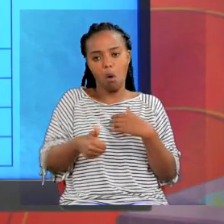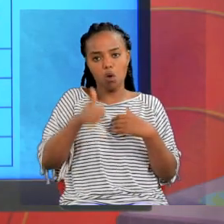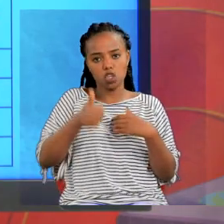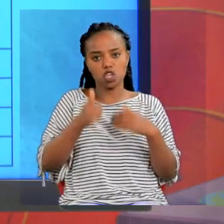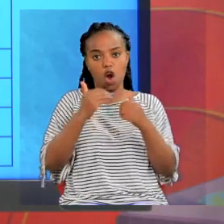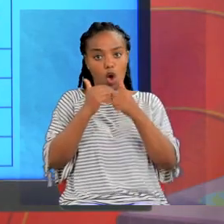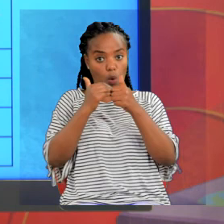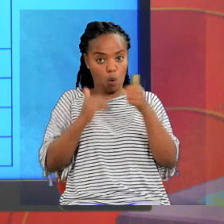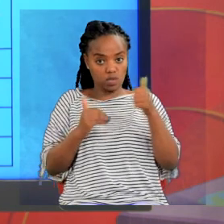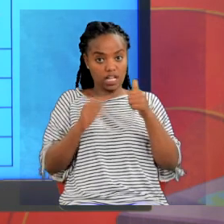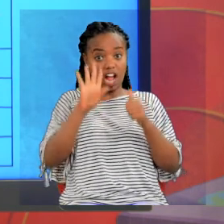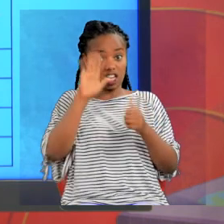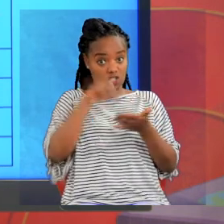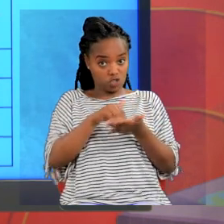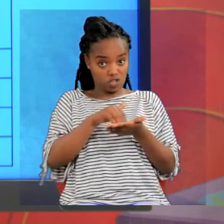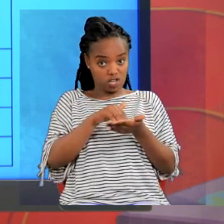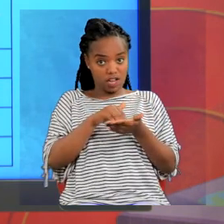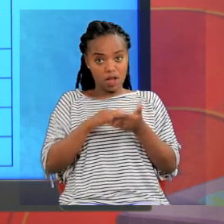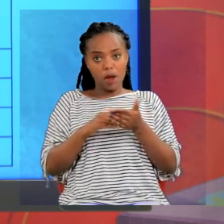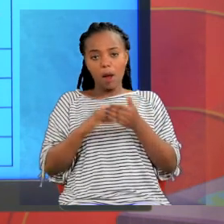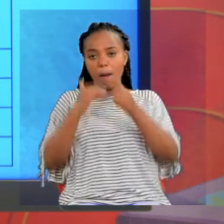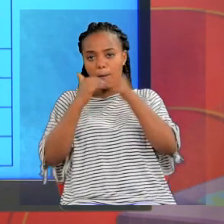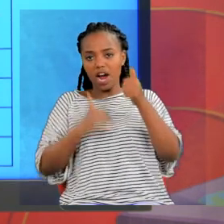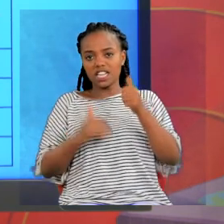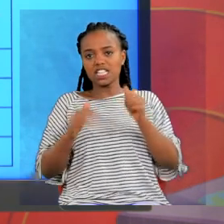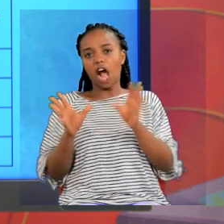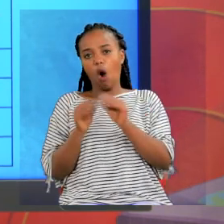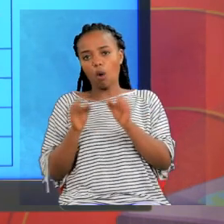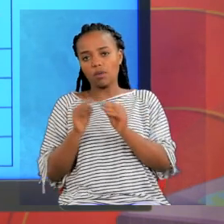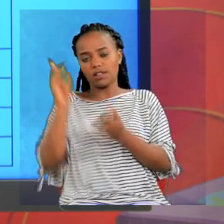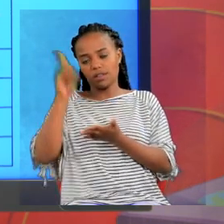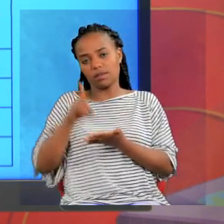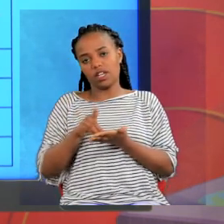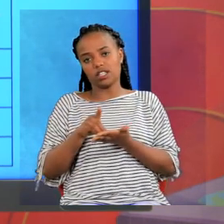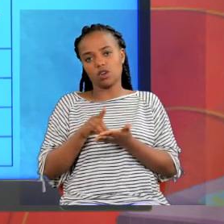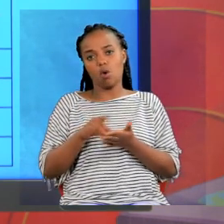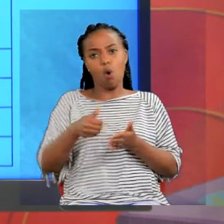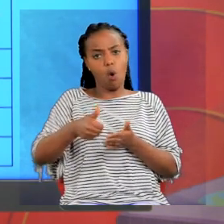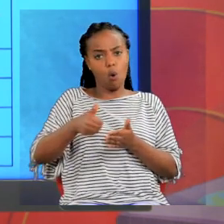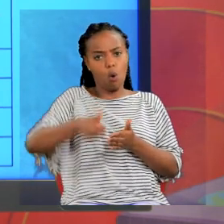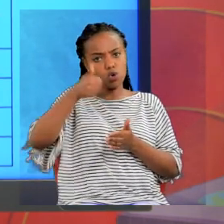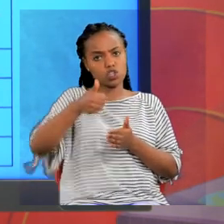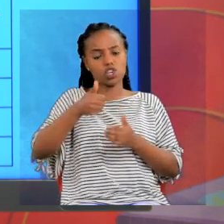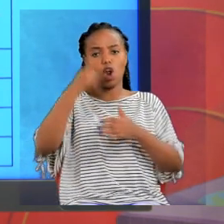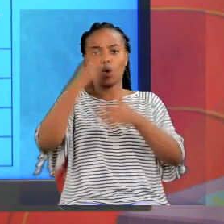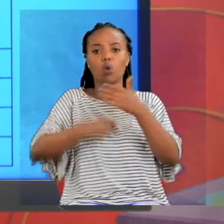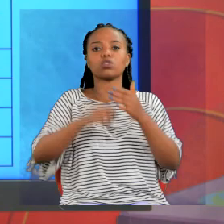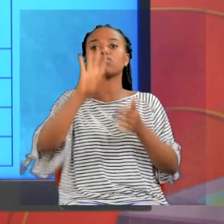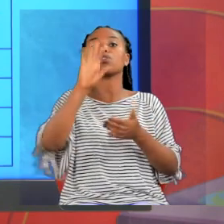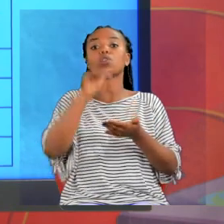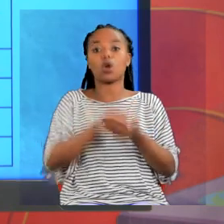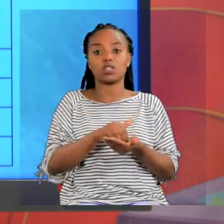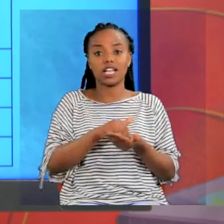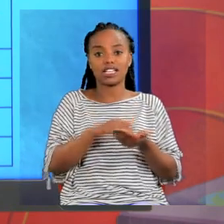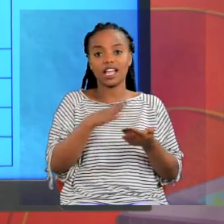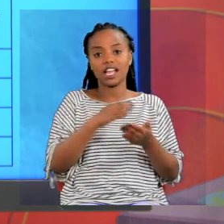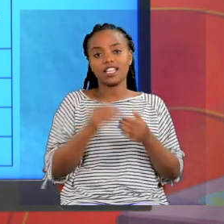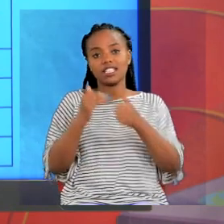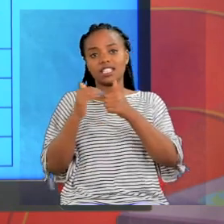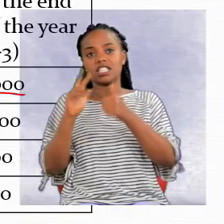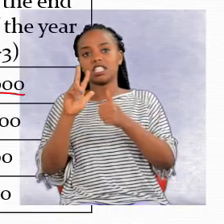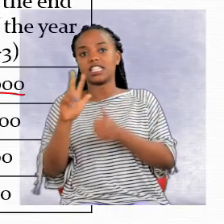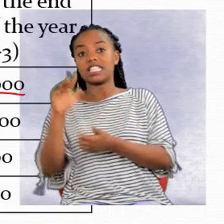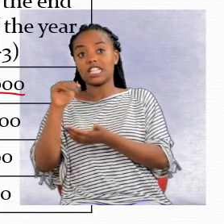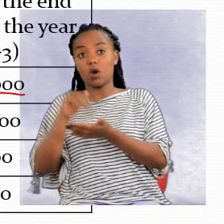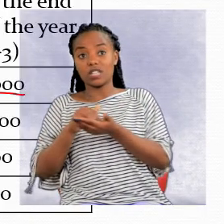cost minus the accumulated depreciation. The original cost is 4,000. The accumulated depreciation is